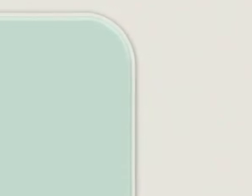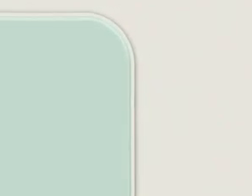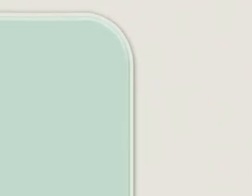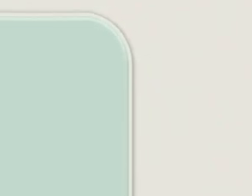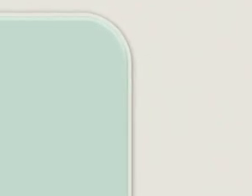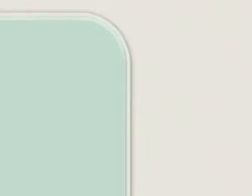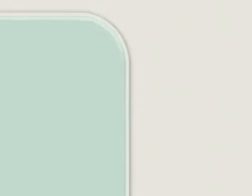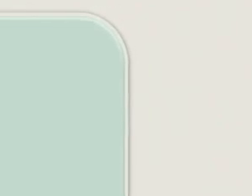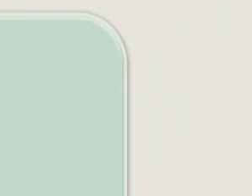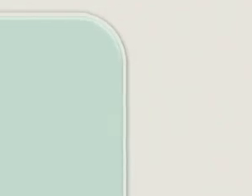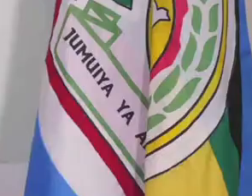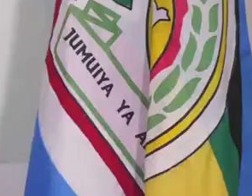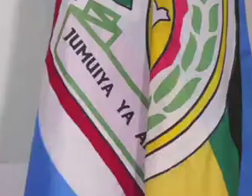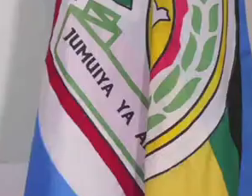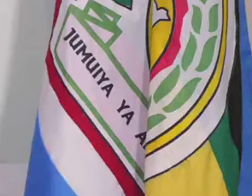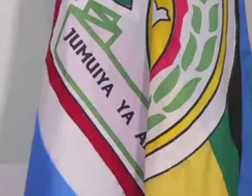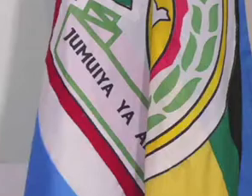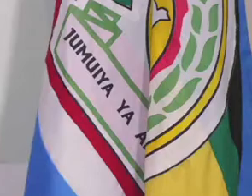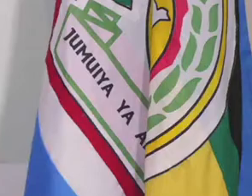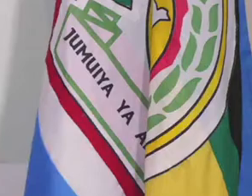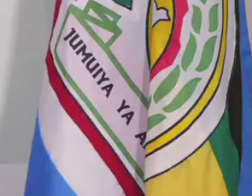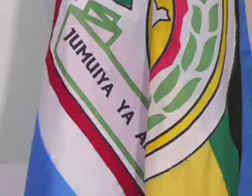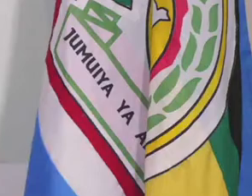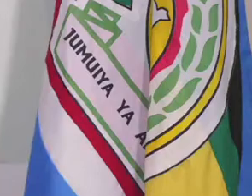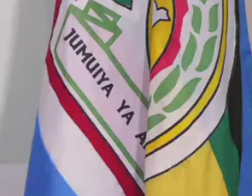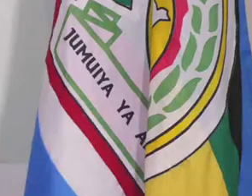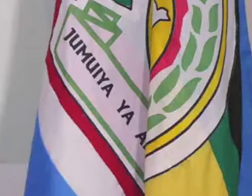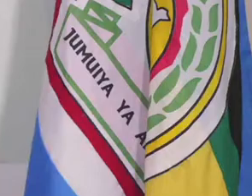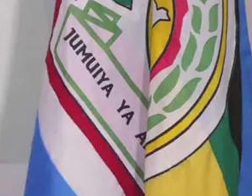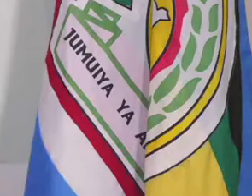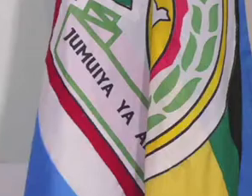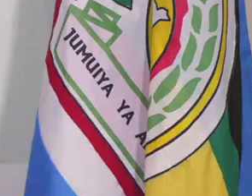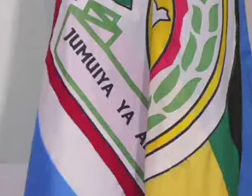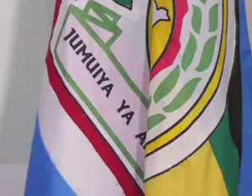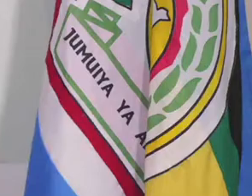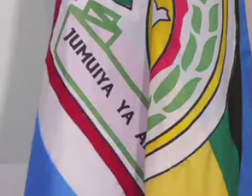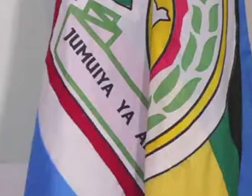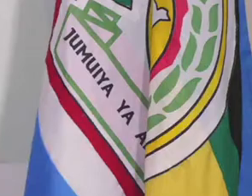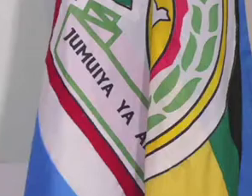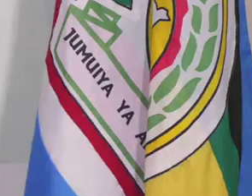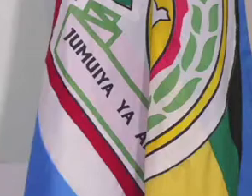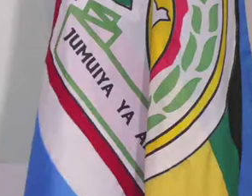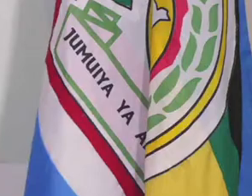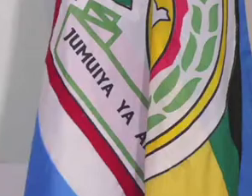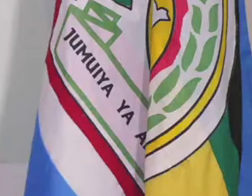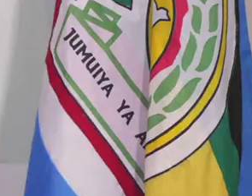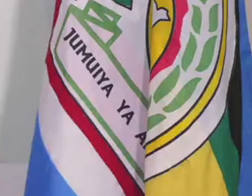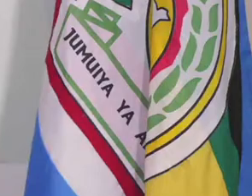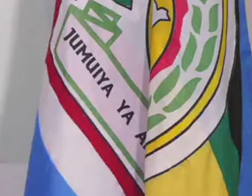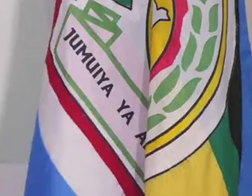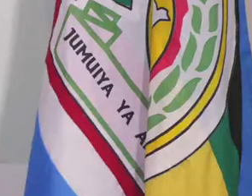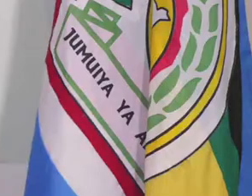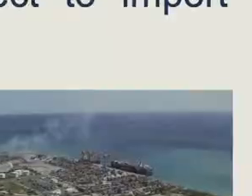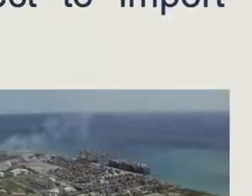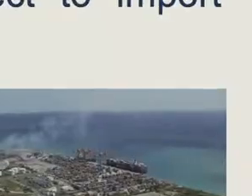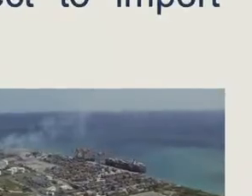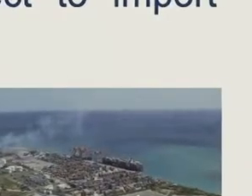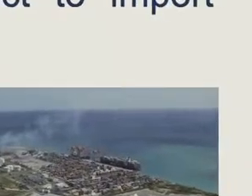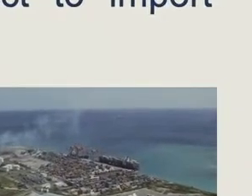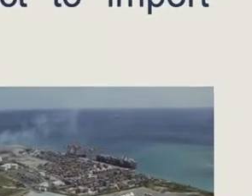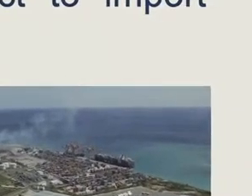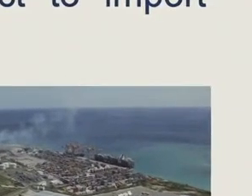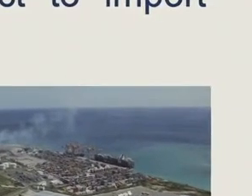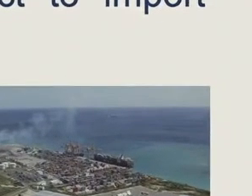and manufacturing of goods is done with exemptions from import and